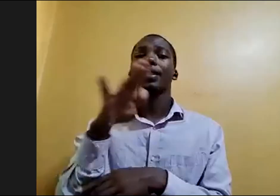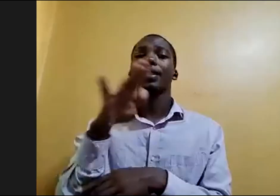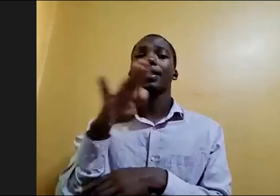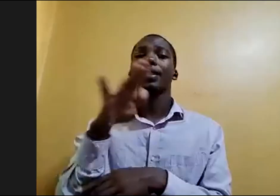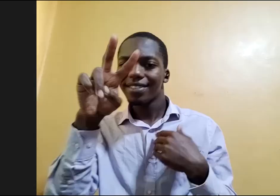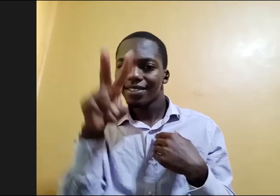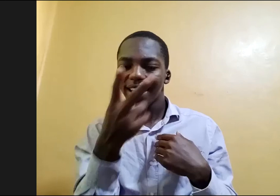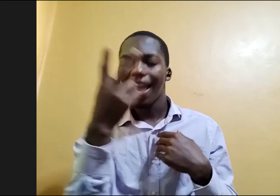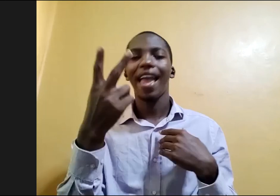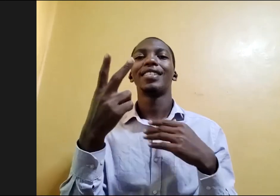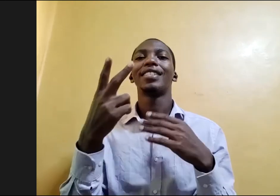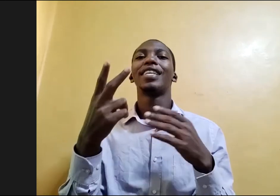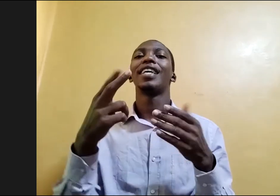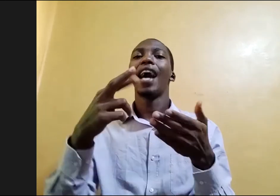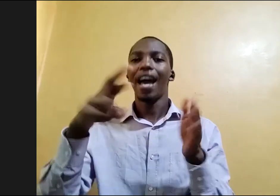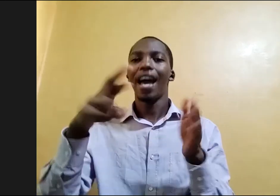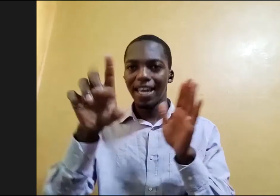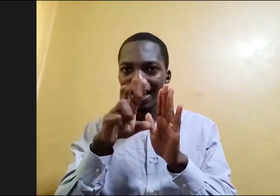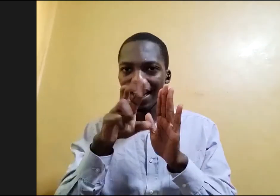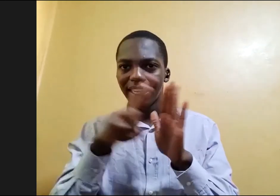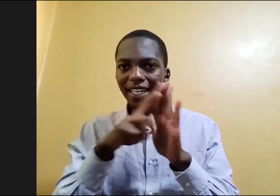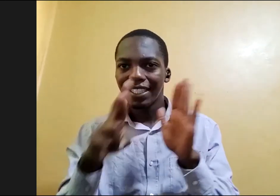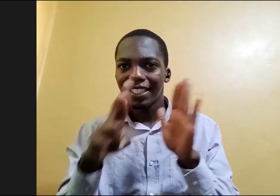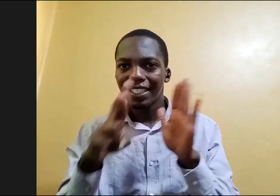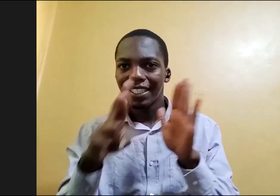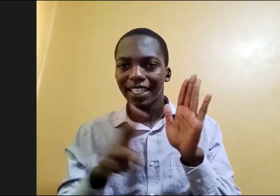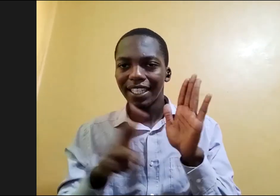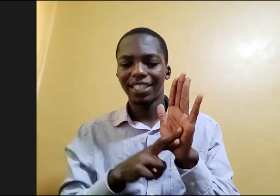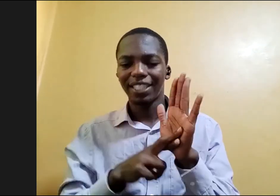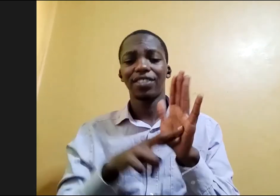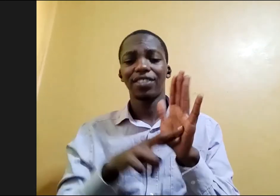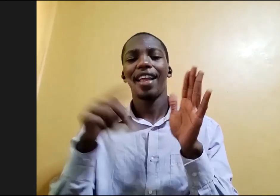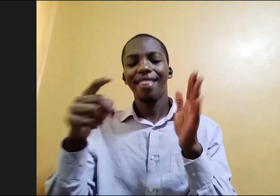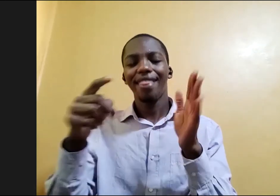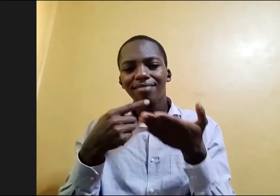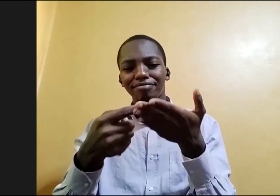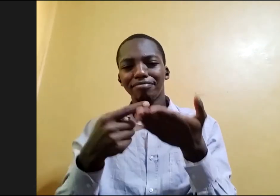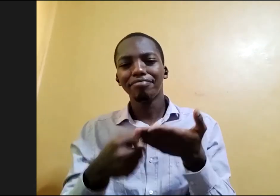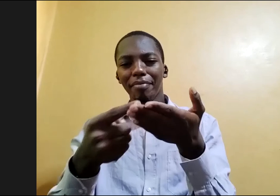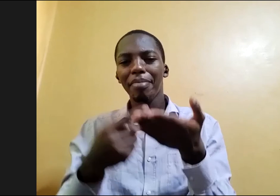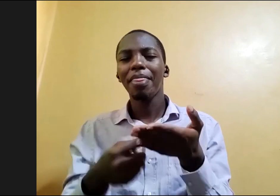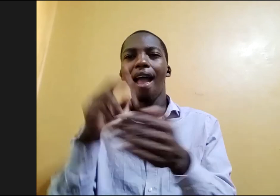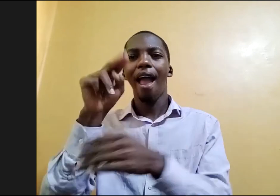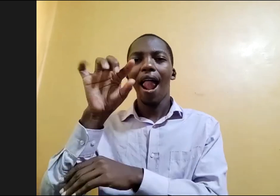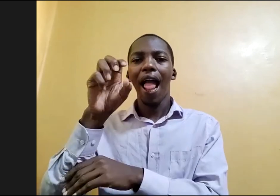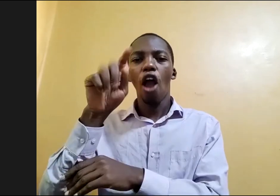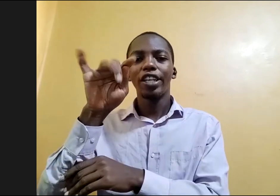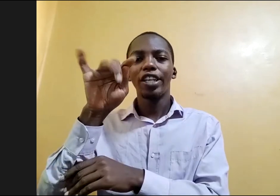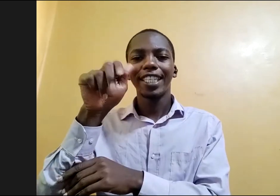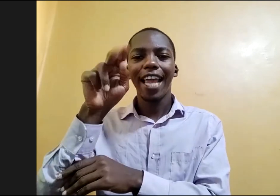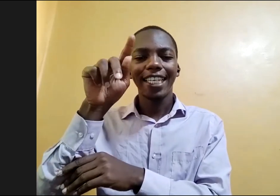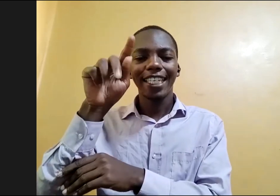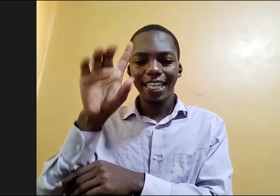act of the secondary legislation has been negotiated together with our member states, which are normally